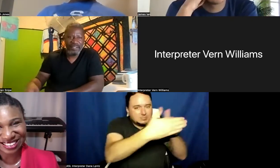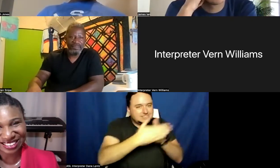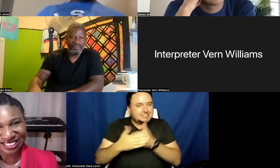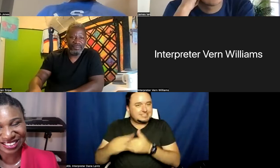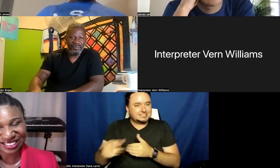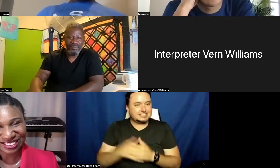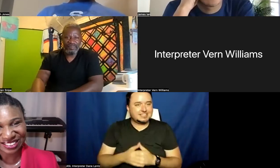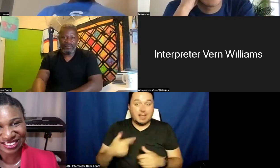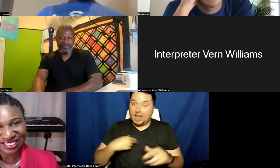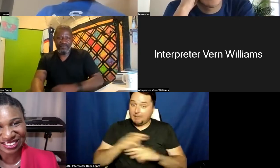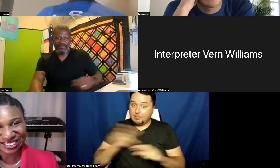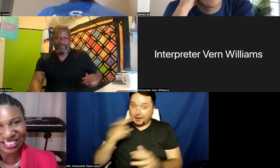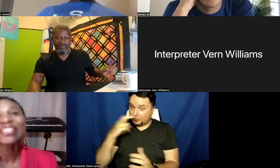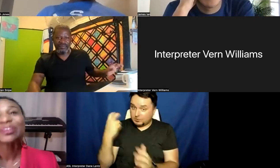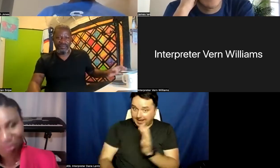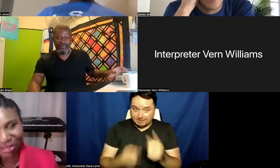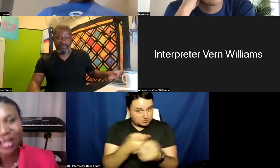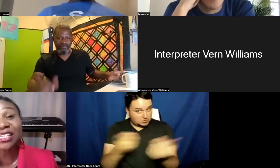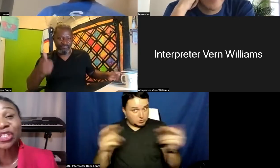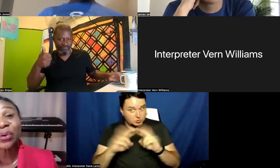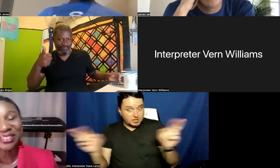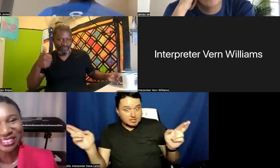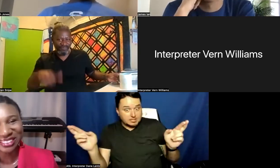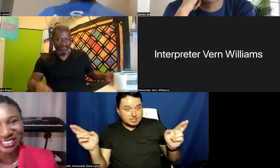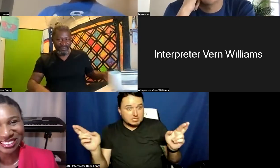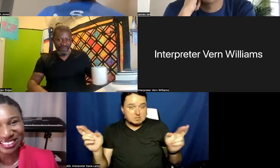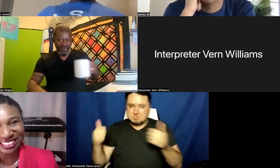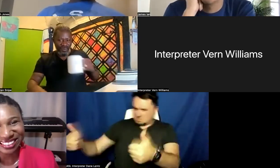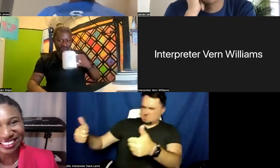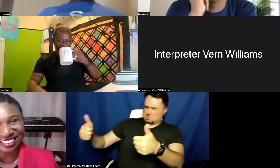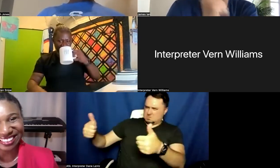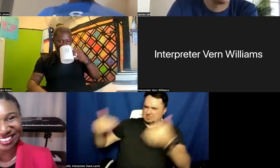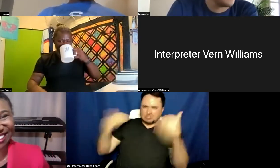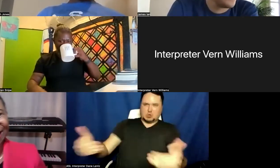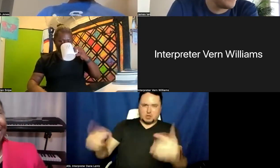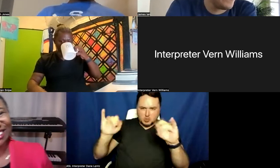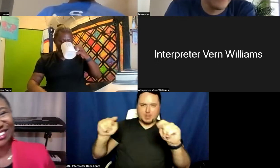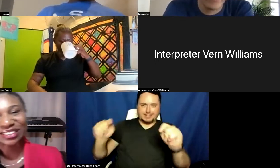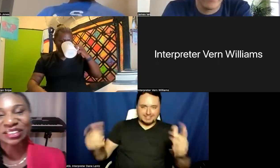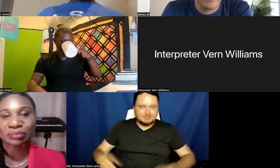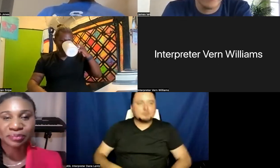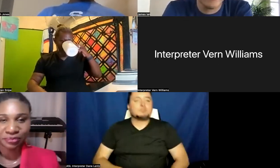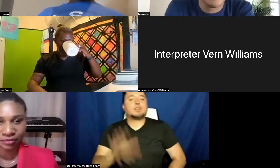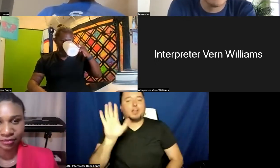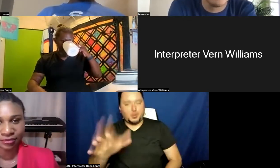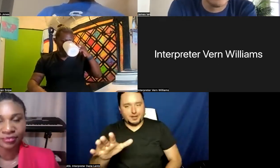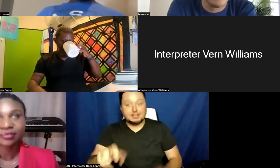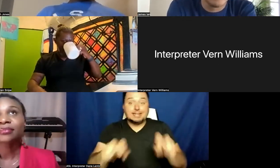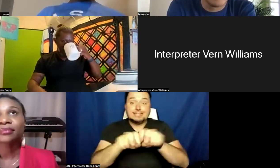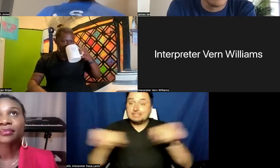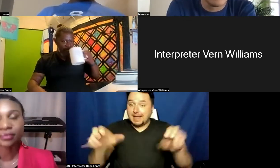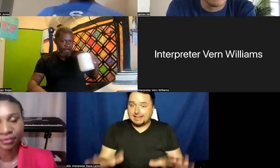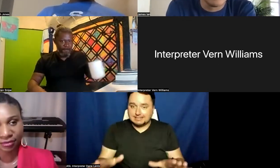ready to dive in. Are you ready? Let's do it. Let's do it. All right, so panelists, you can